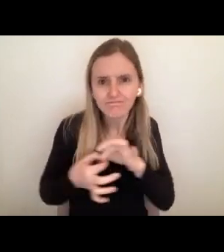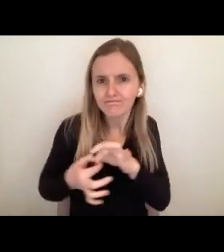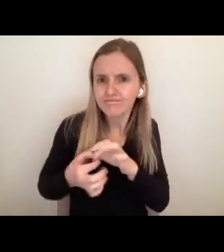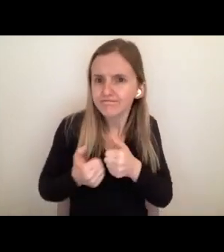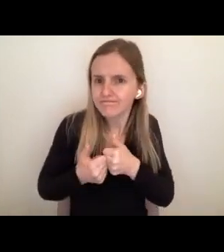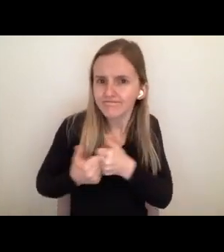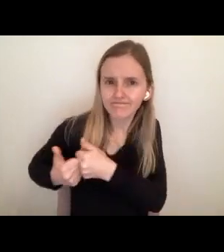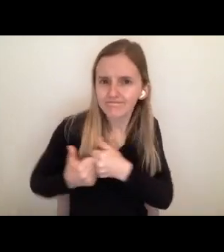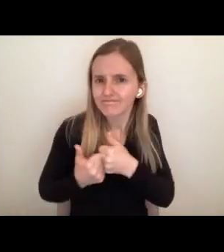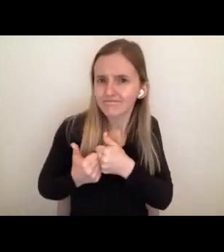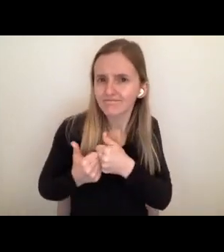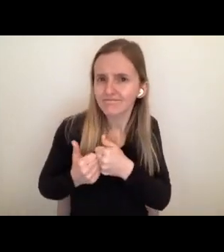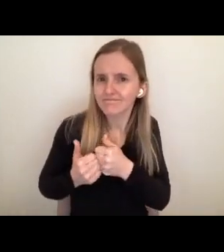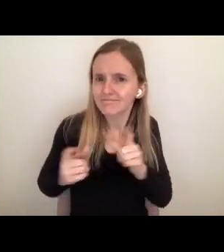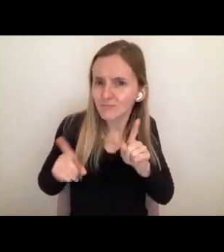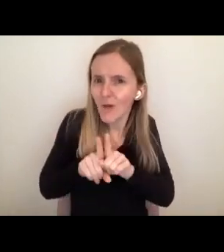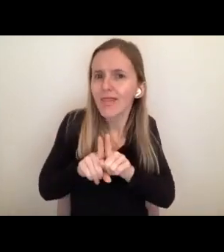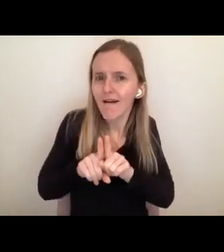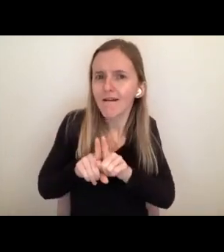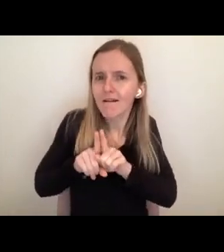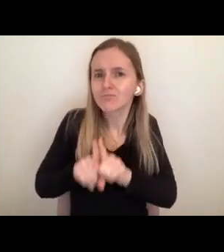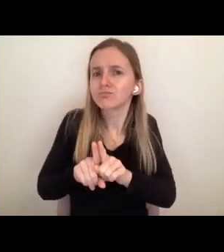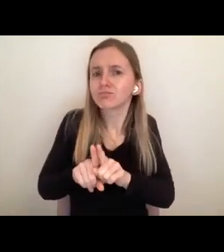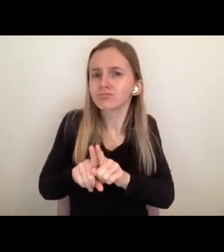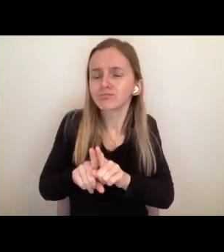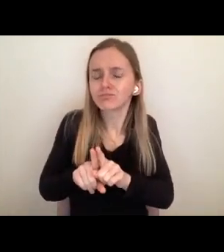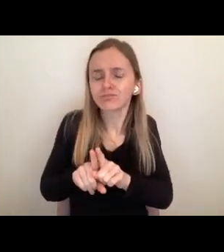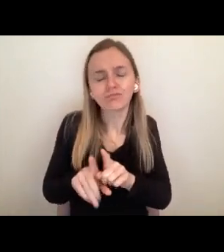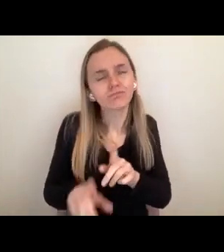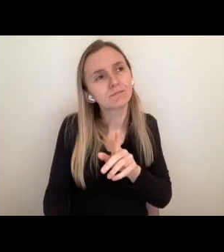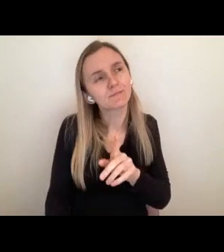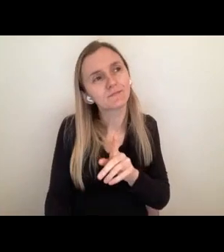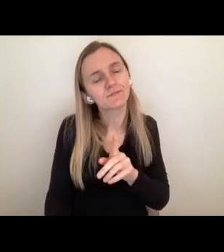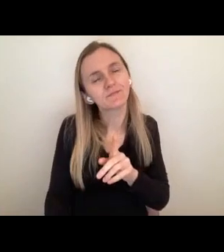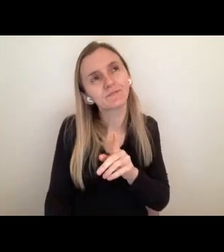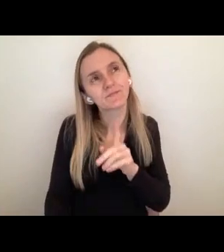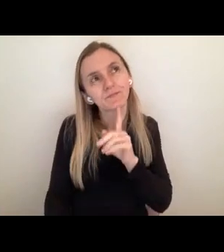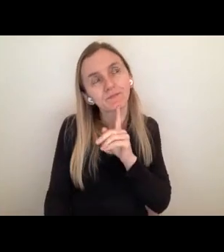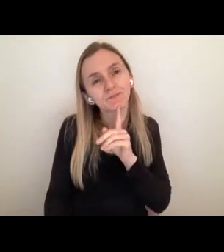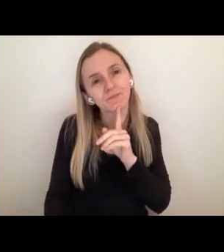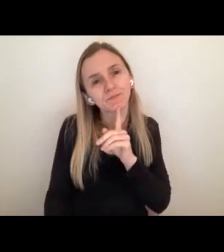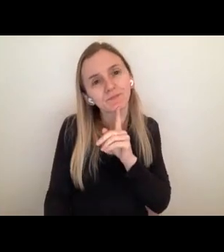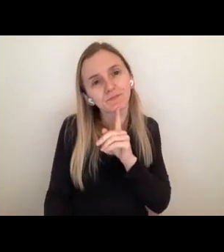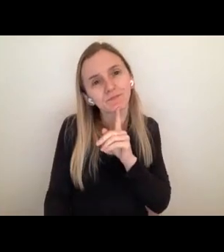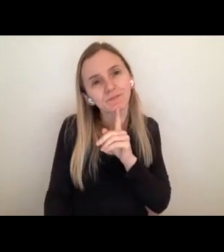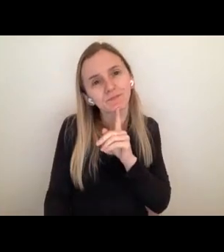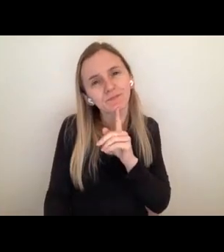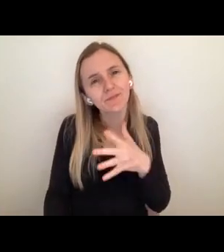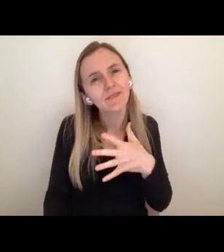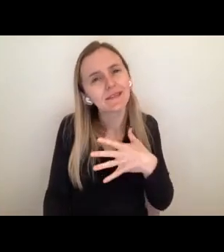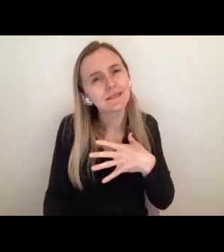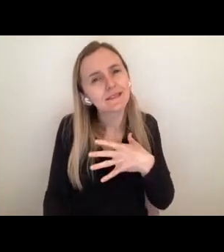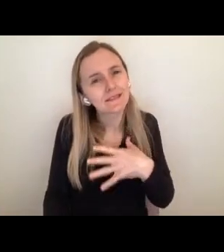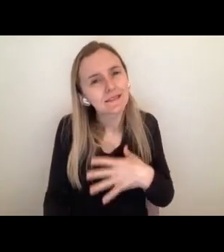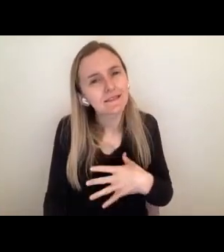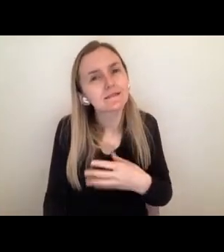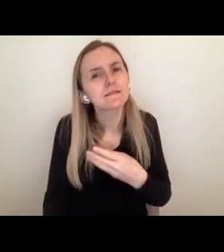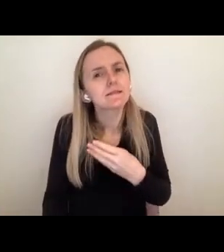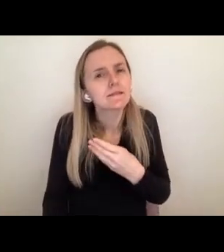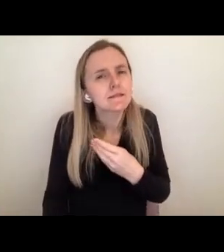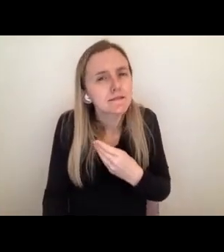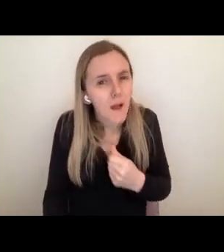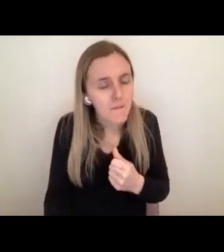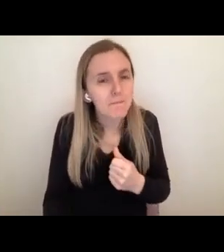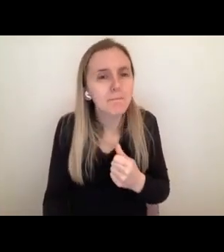this alongside you. And knowing when actually it's about having a bit of discretion as well, to allow that young person